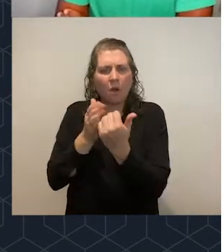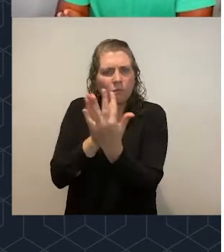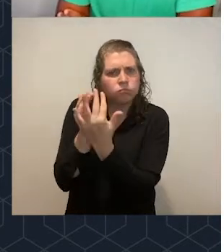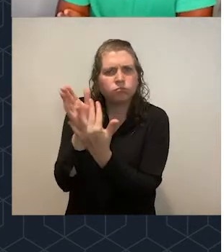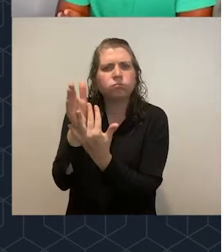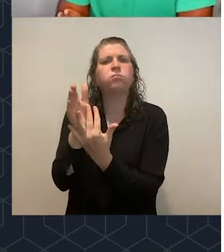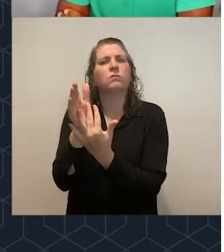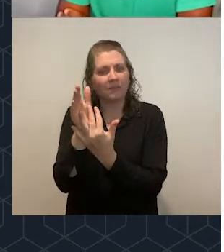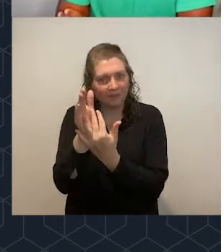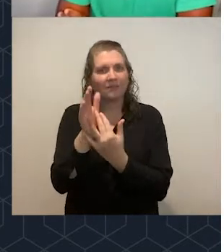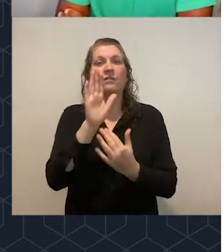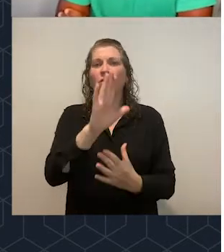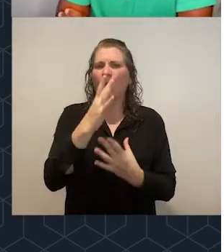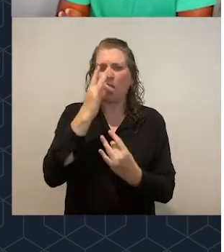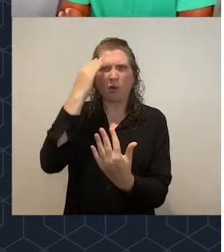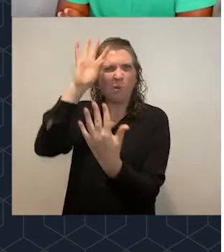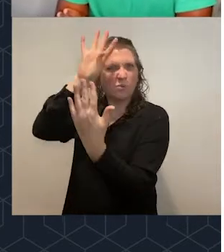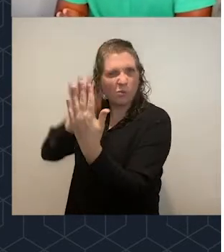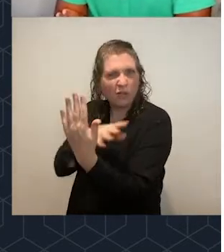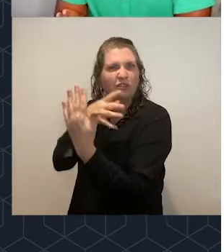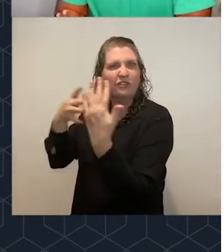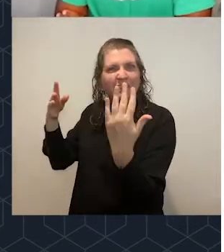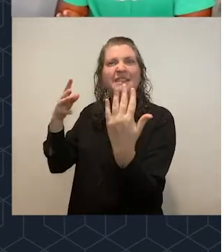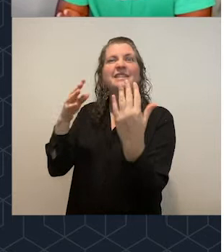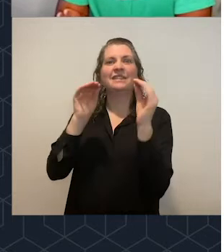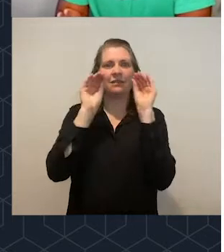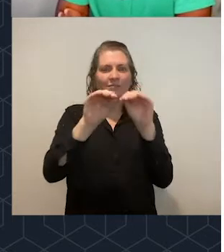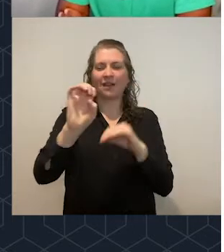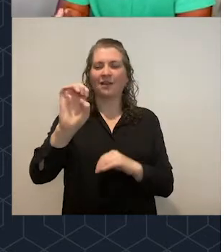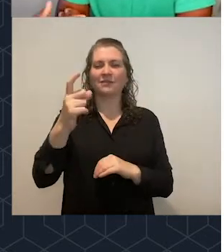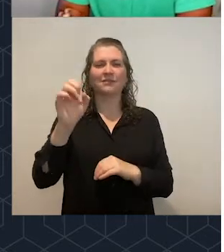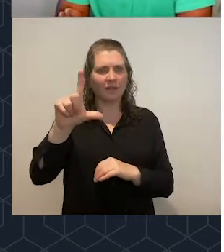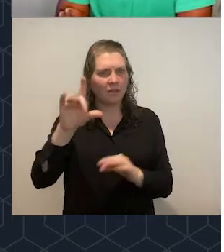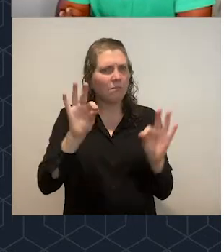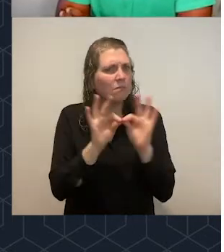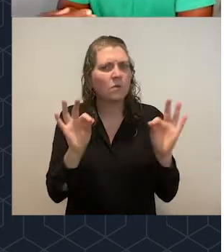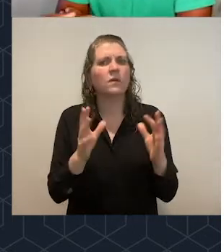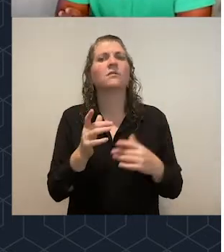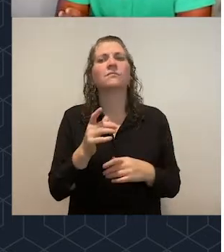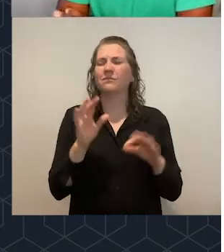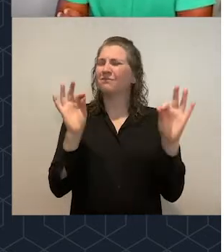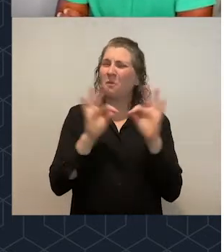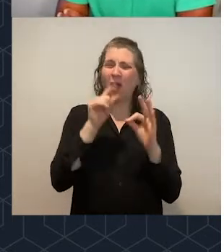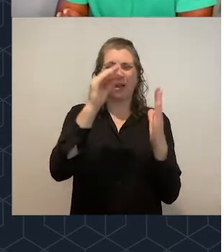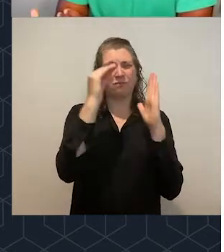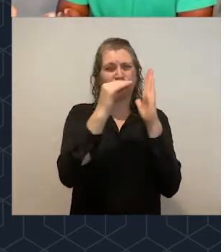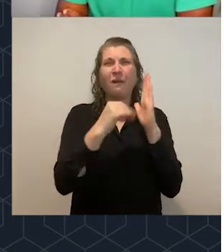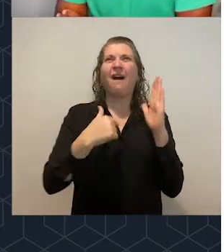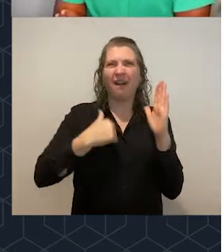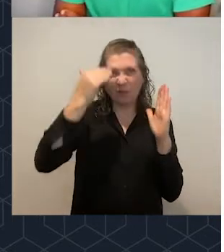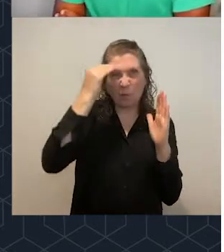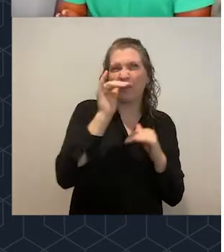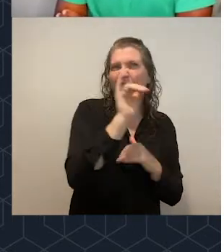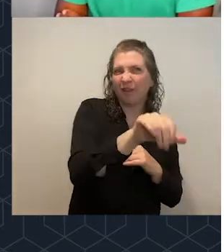job description is asking for Microsoft Office Suite, and they really want you to become more intimate in Excel, well,